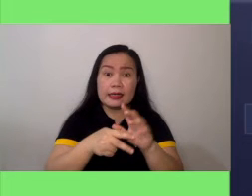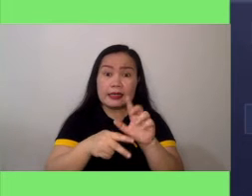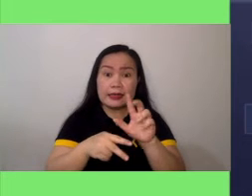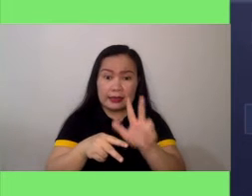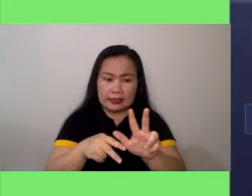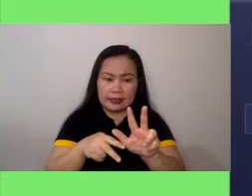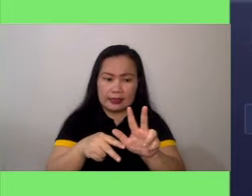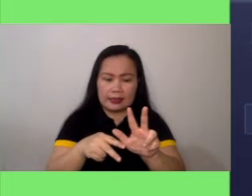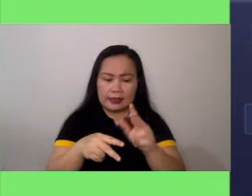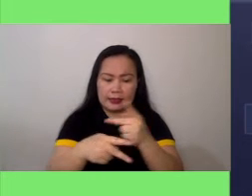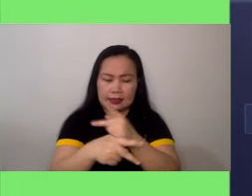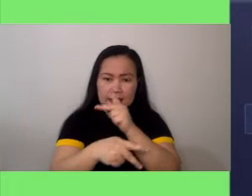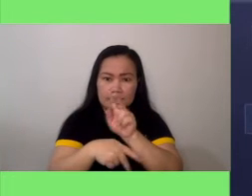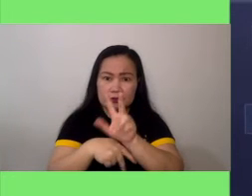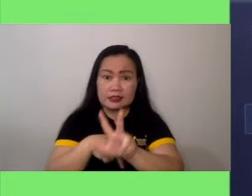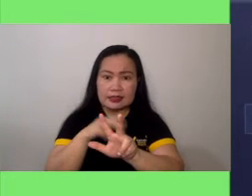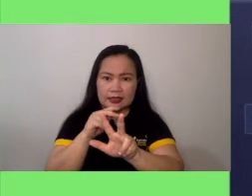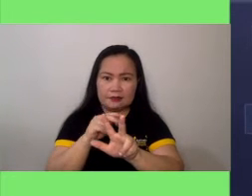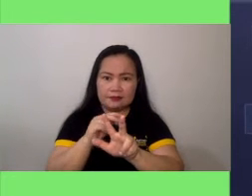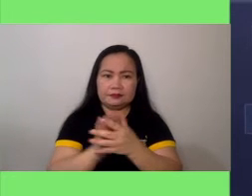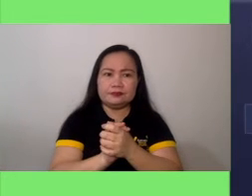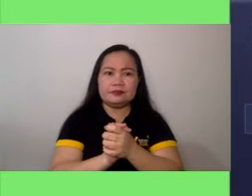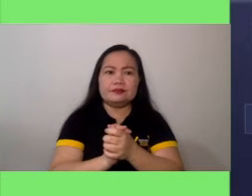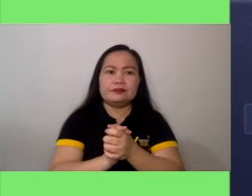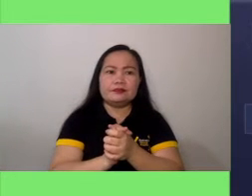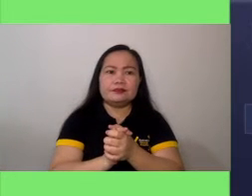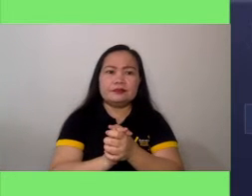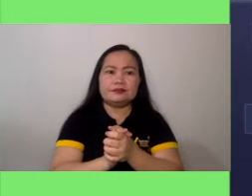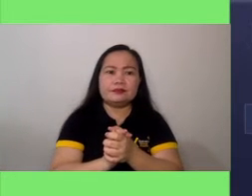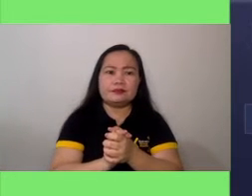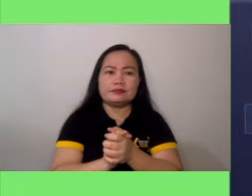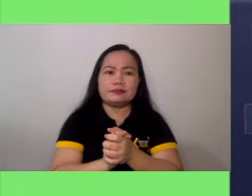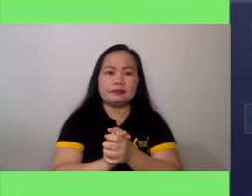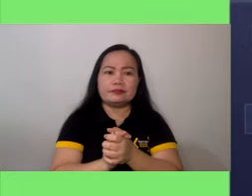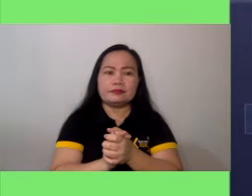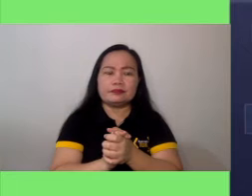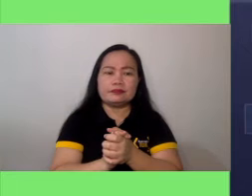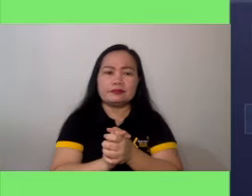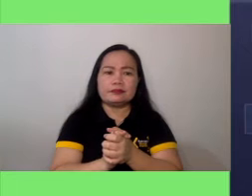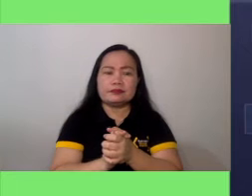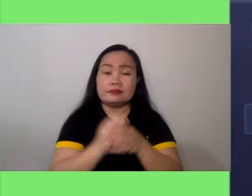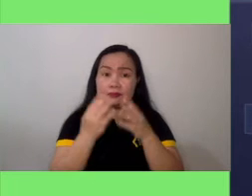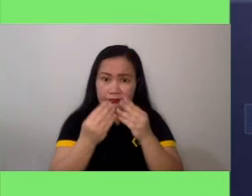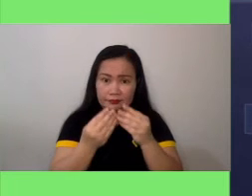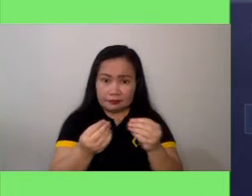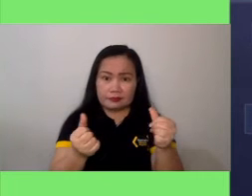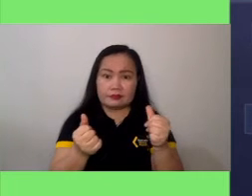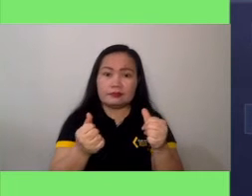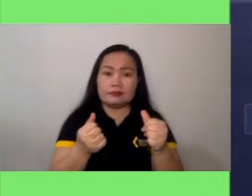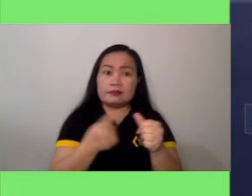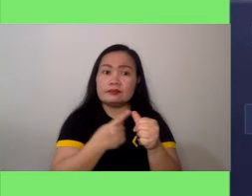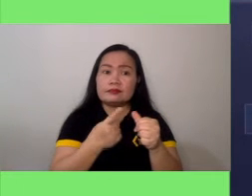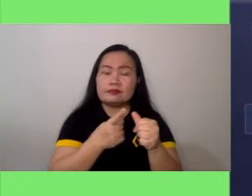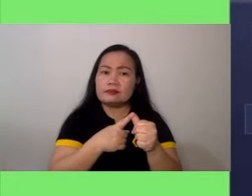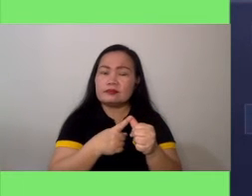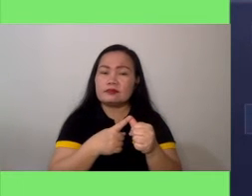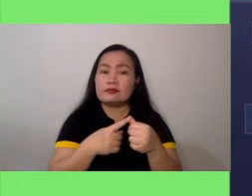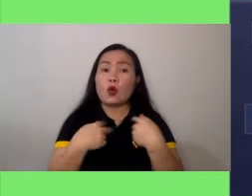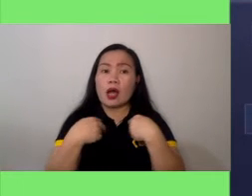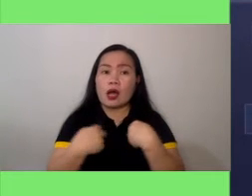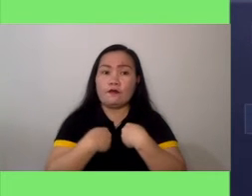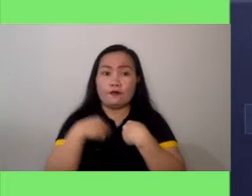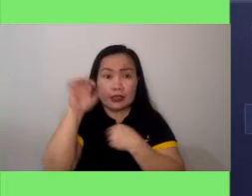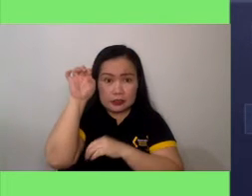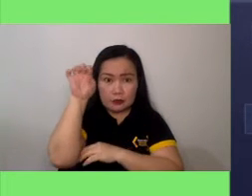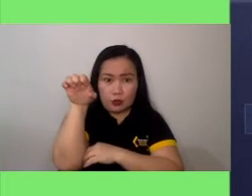wrong. Okay? So, ang una muna natin gagawin kapag meron tayong exponent, kung